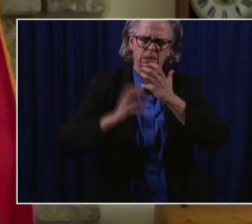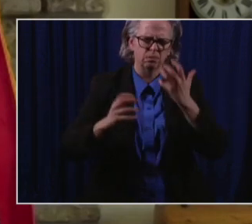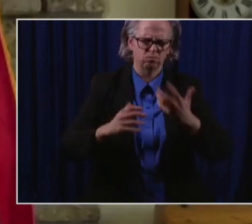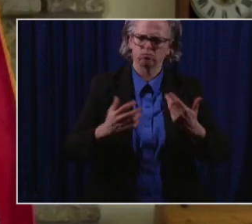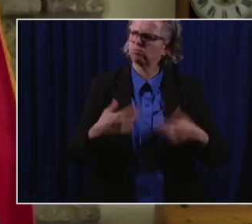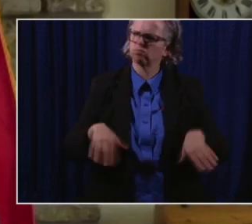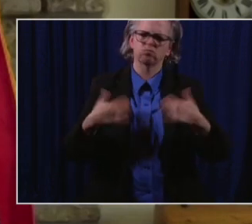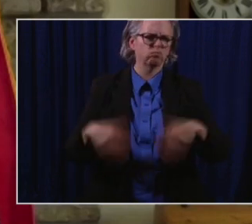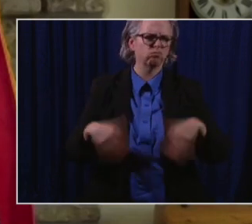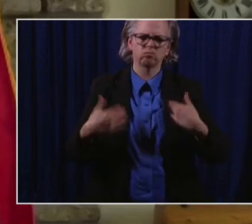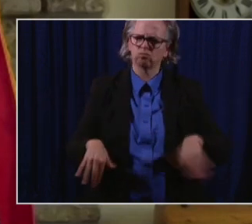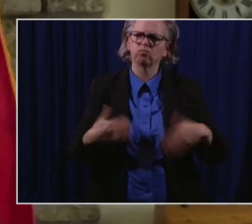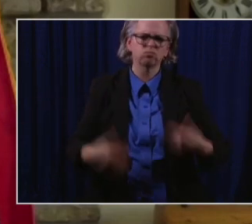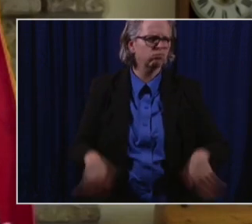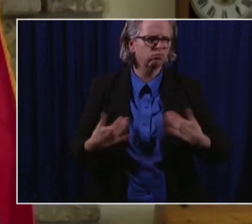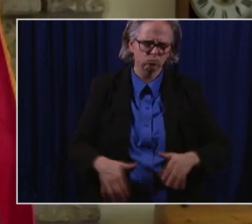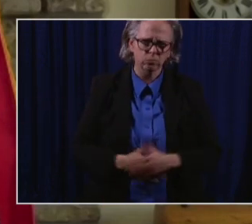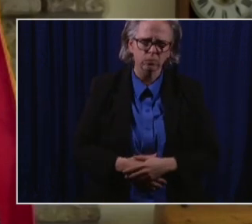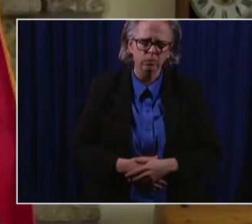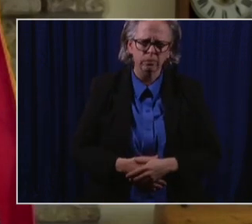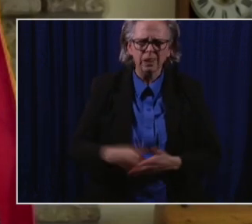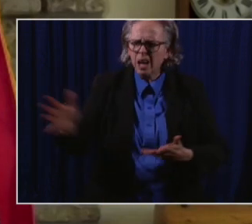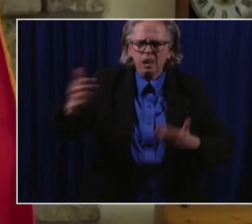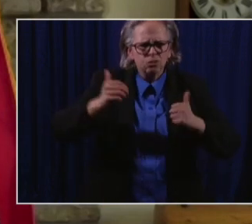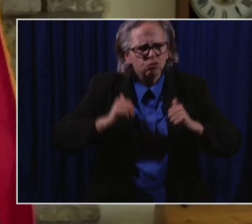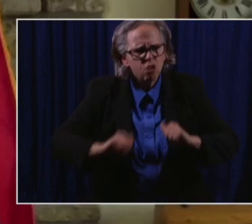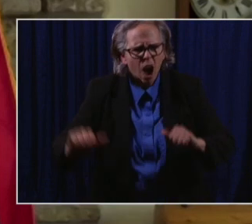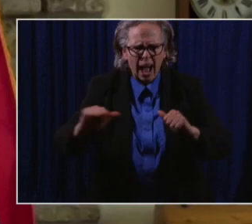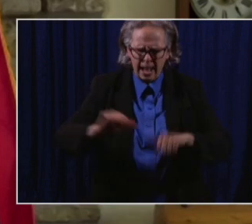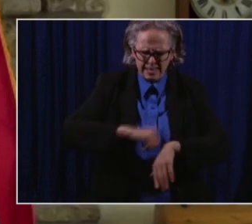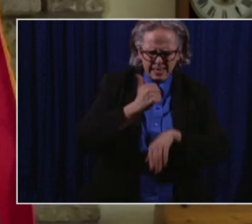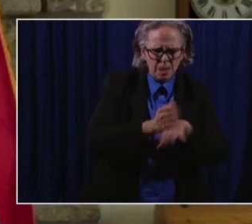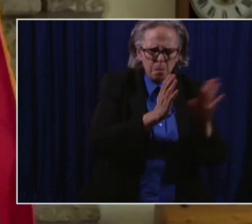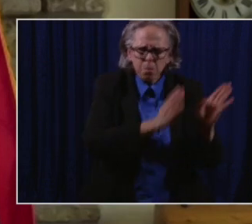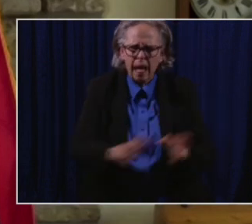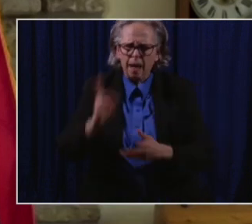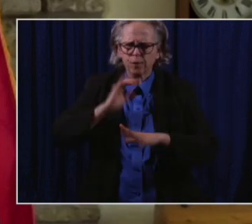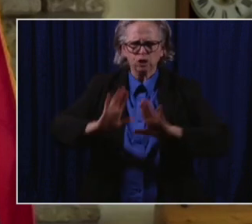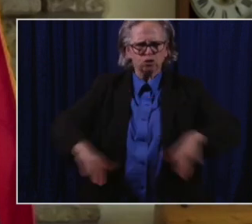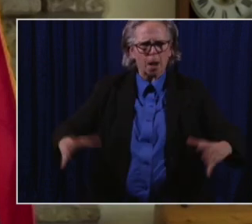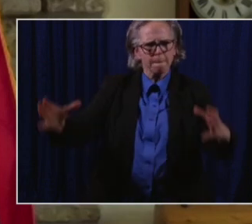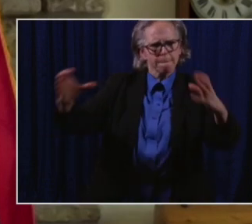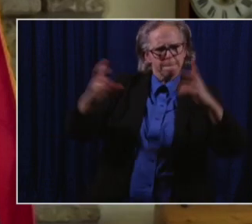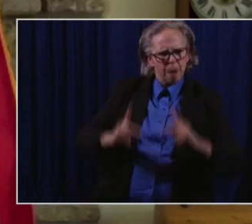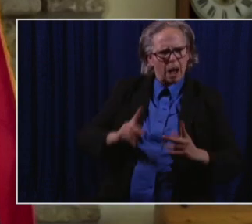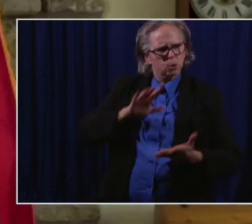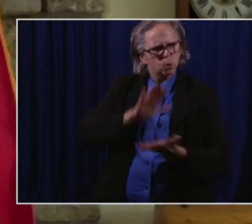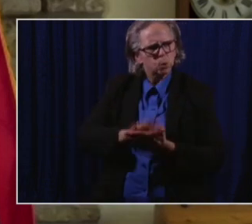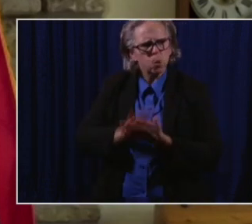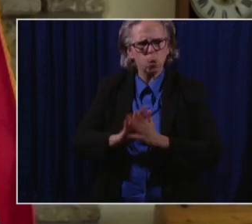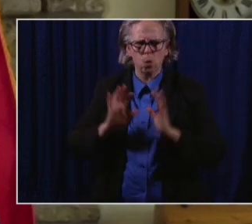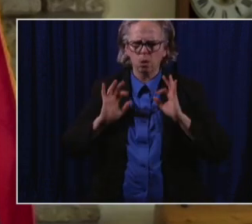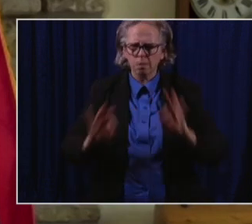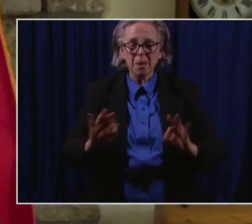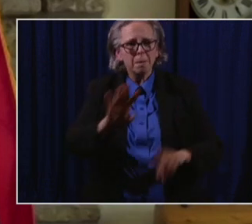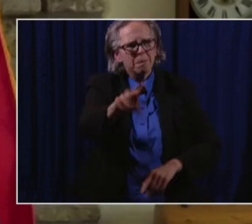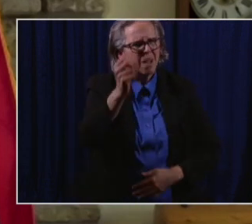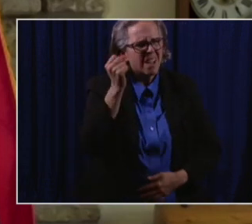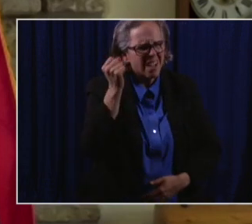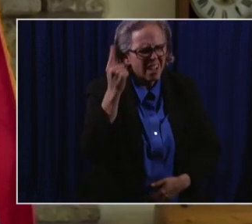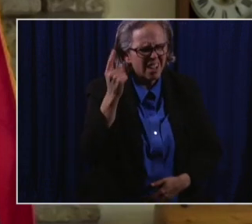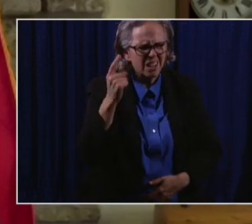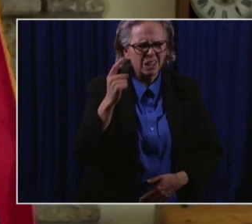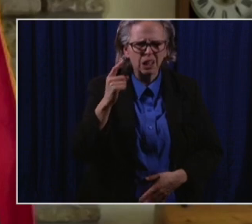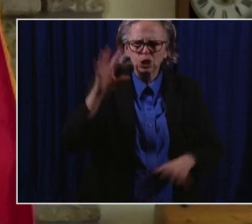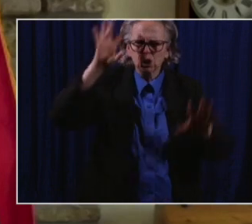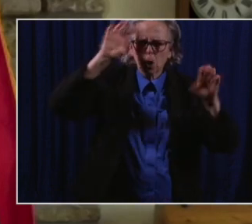trying to get as many of the kids back in school as they can. We've heard from many superintendents, though, about